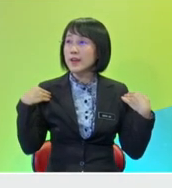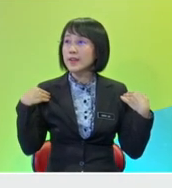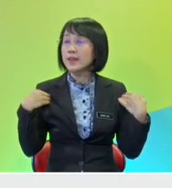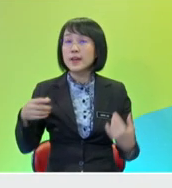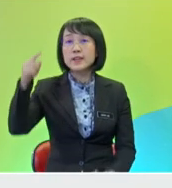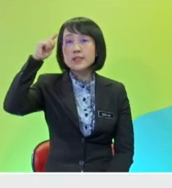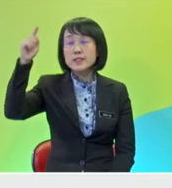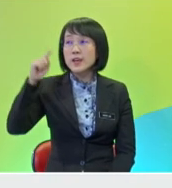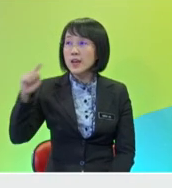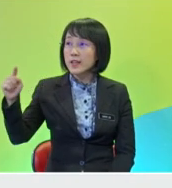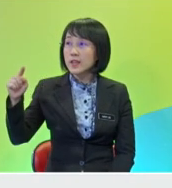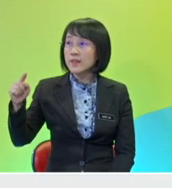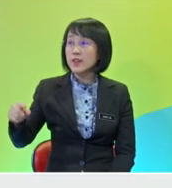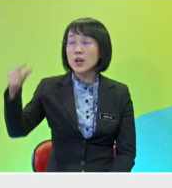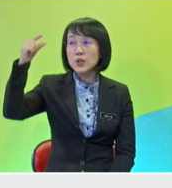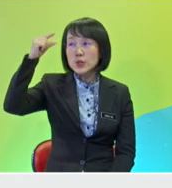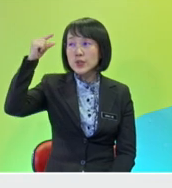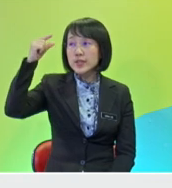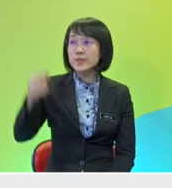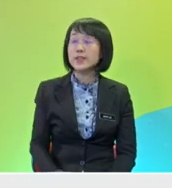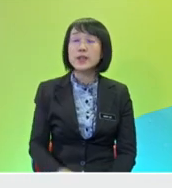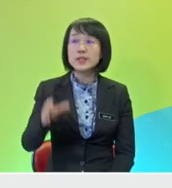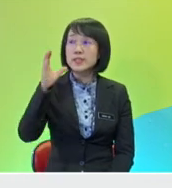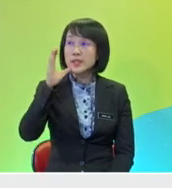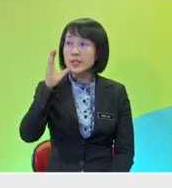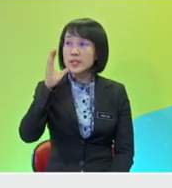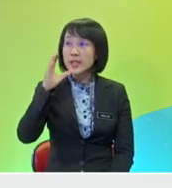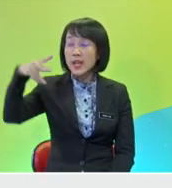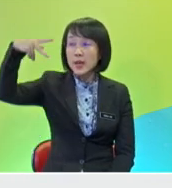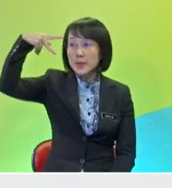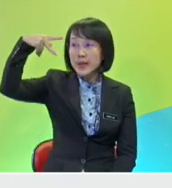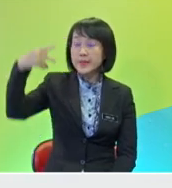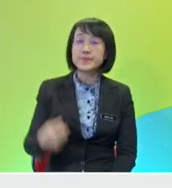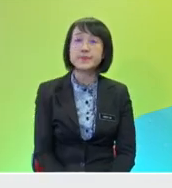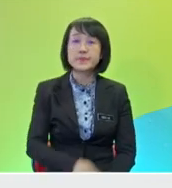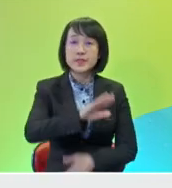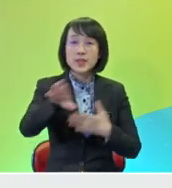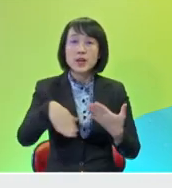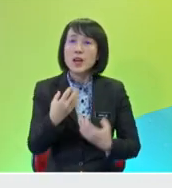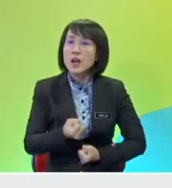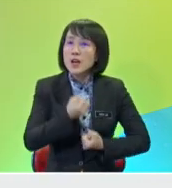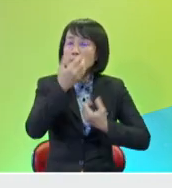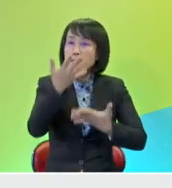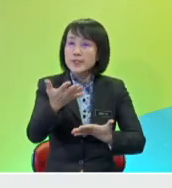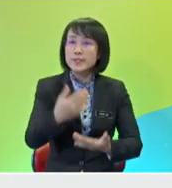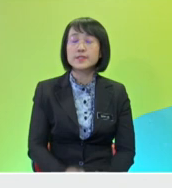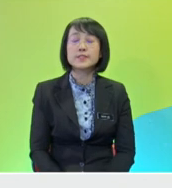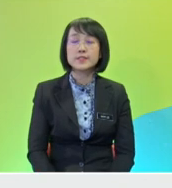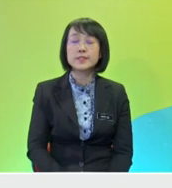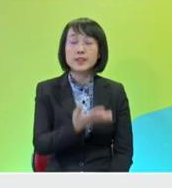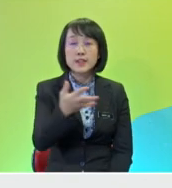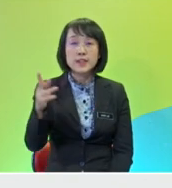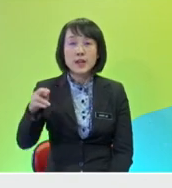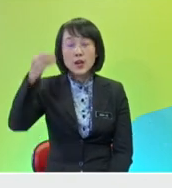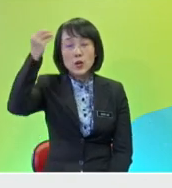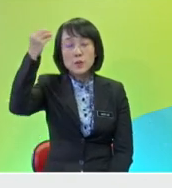Gurdip, we have Cindy, and we have Prem. All of them are expressing their opinions by showing